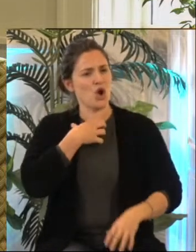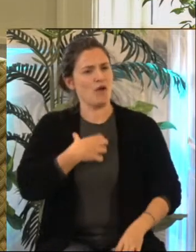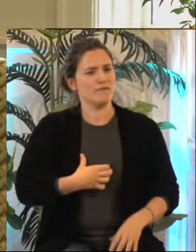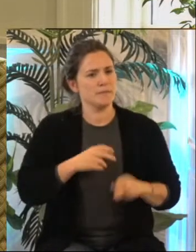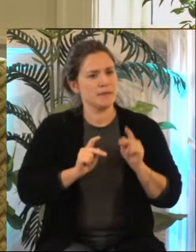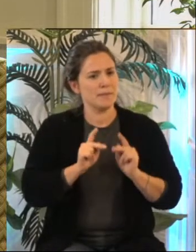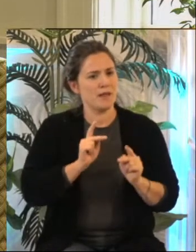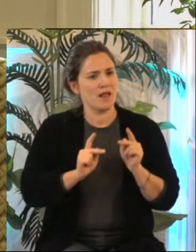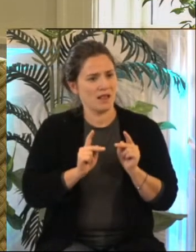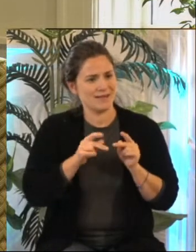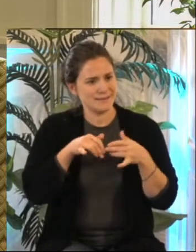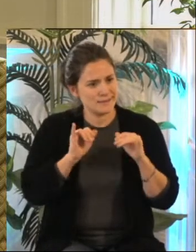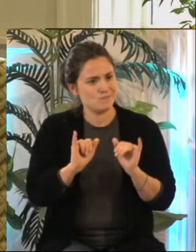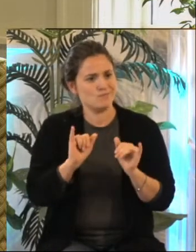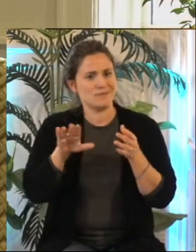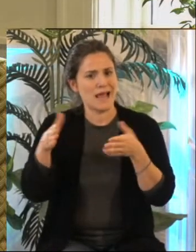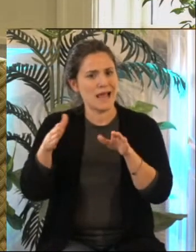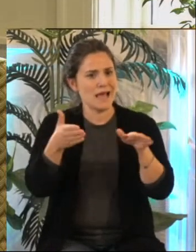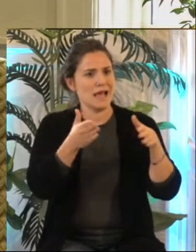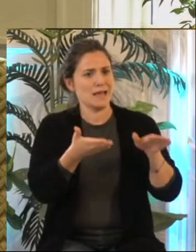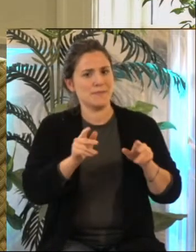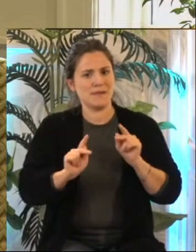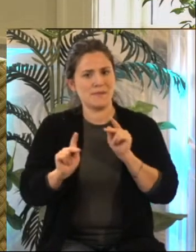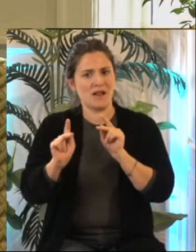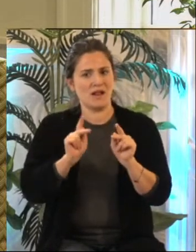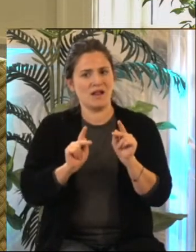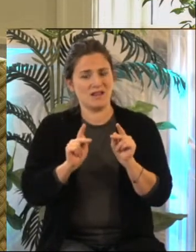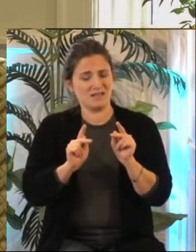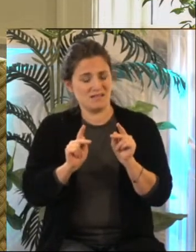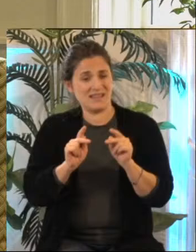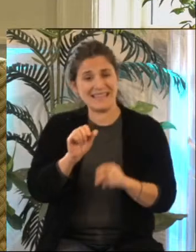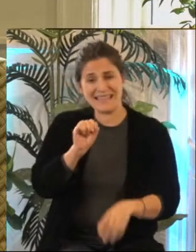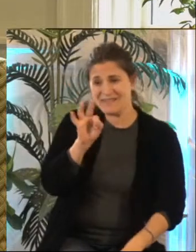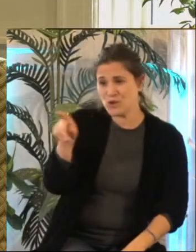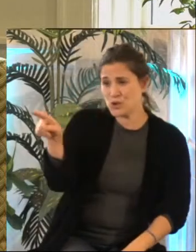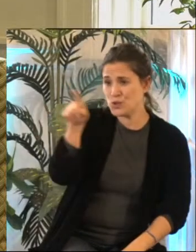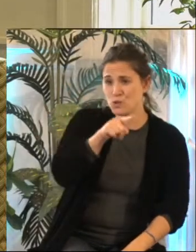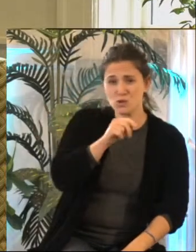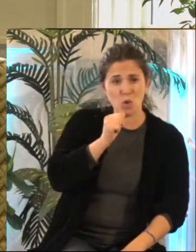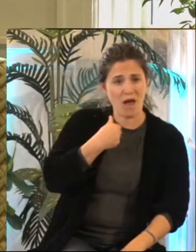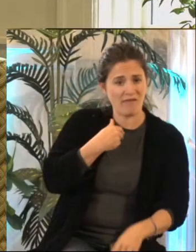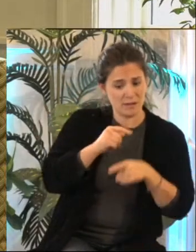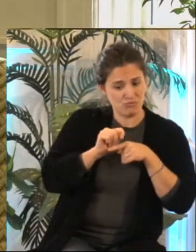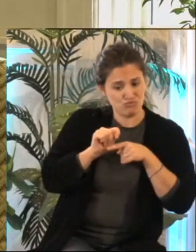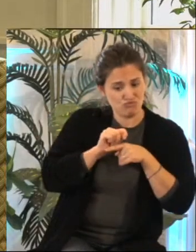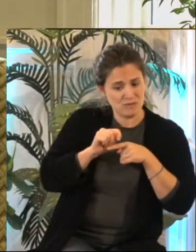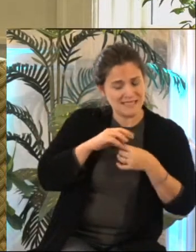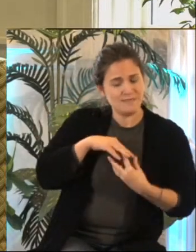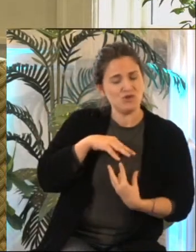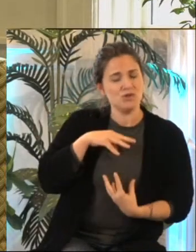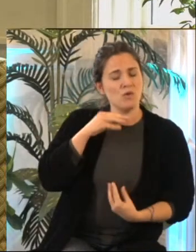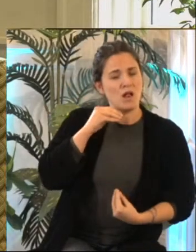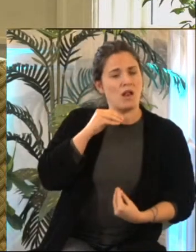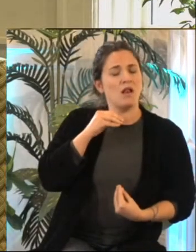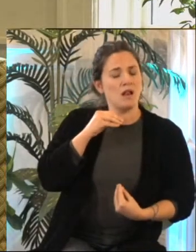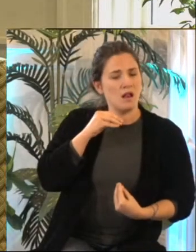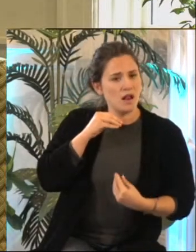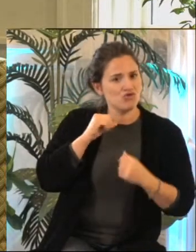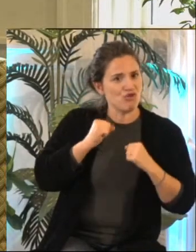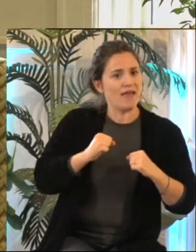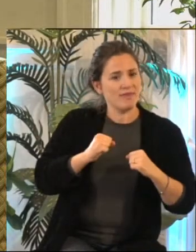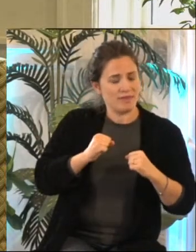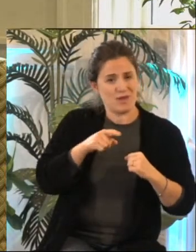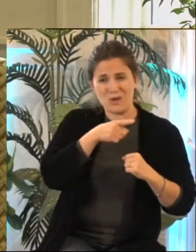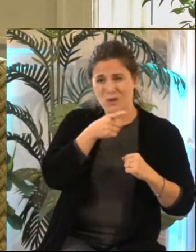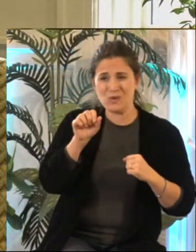our spirit if we're out there trying to change the world, but we don't have a larger spiritual net and